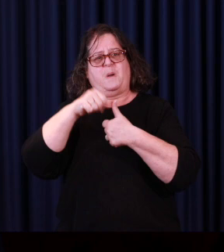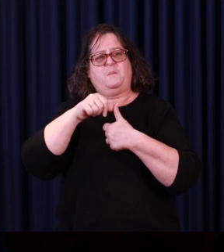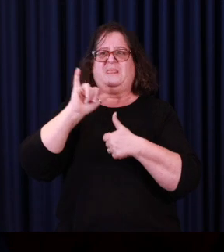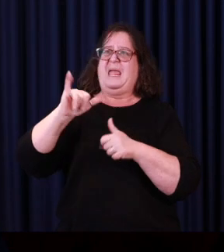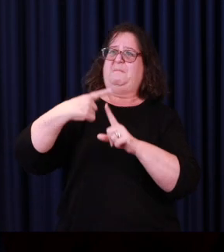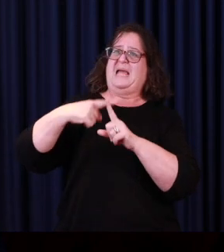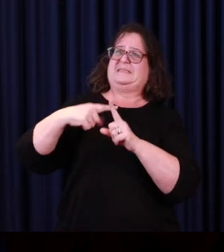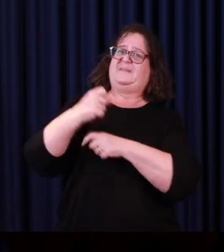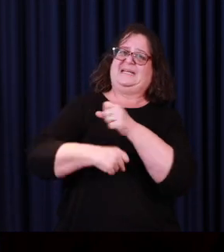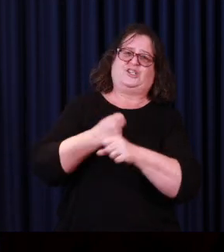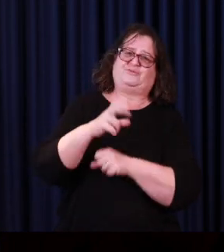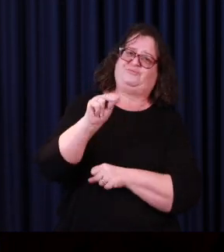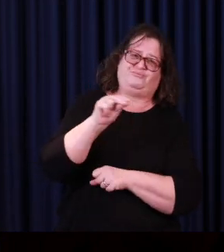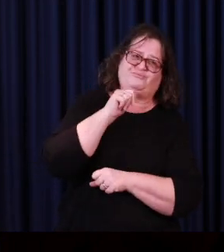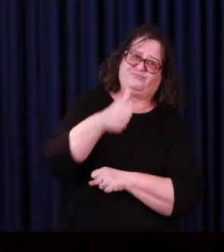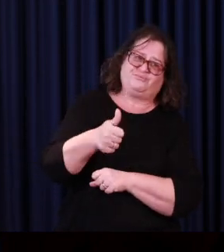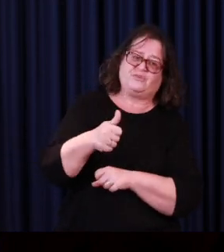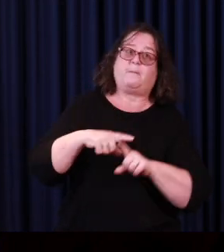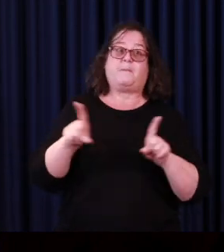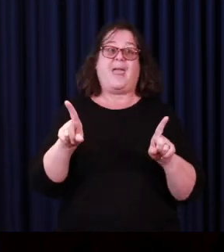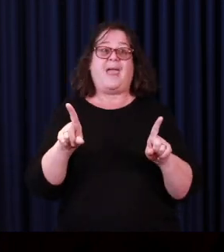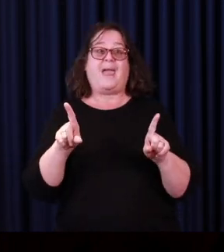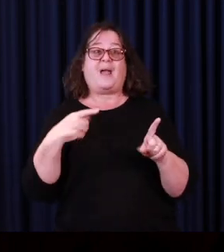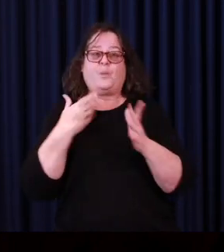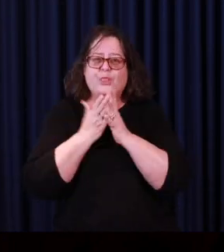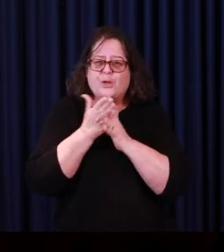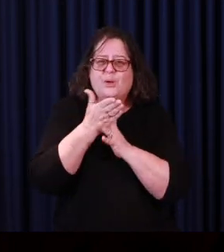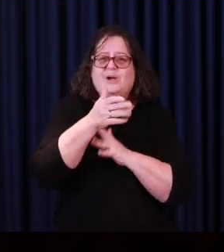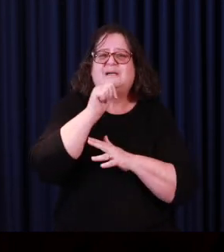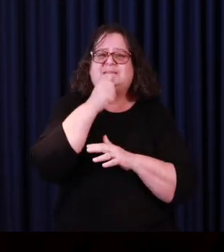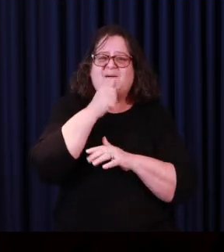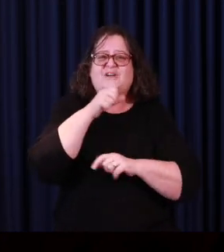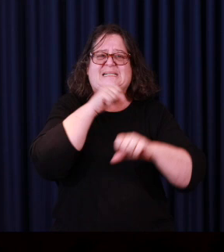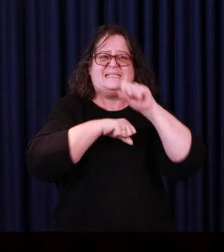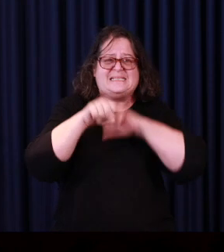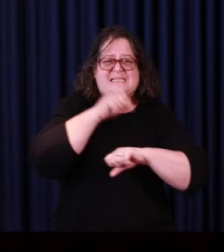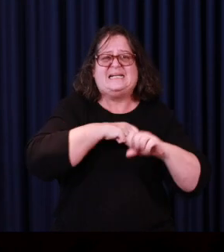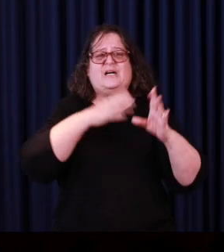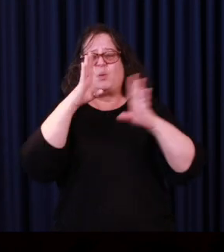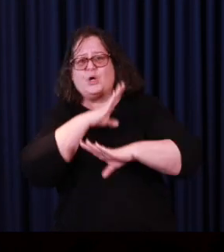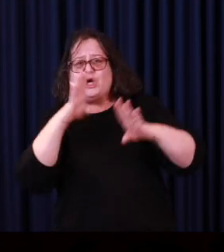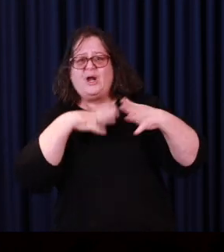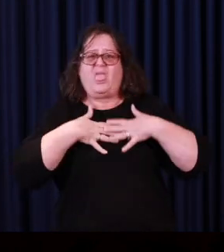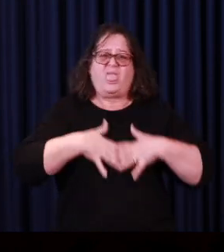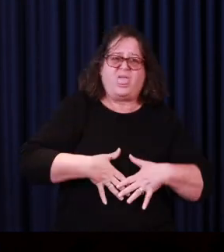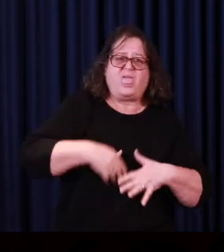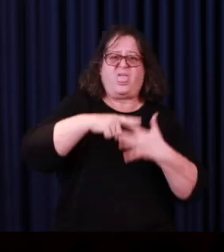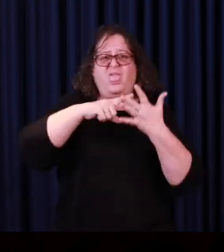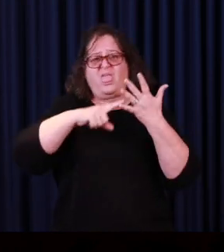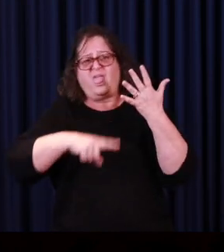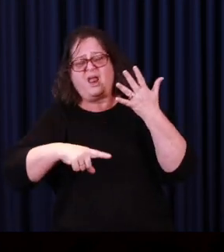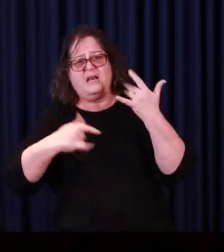in a time of trial, loss, worry, and disruption, we kept our bearings and